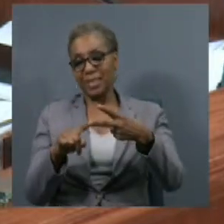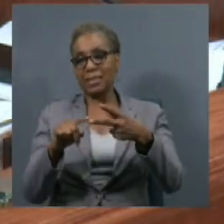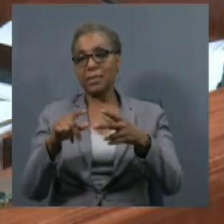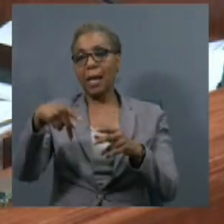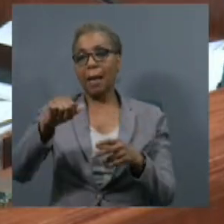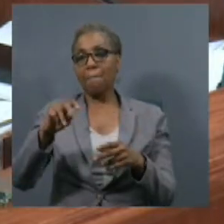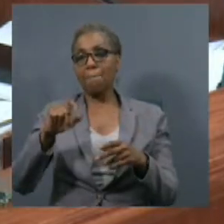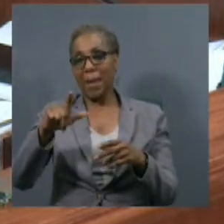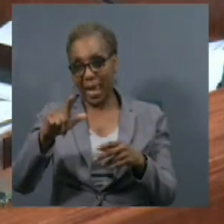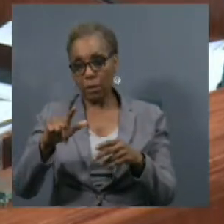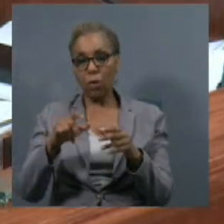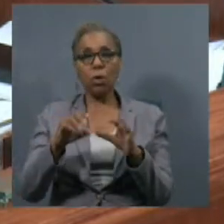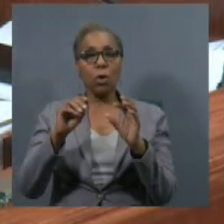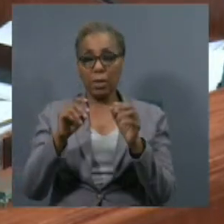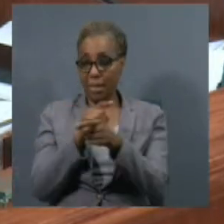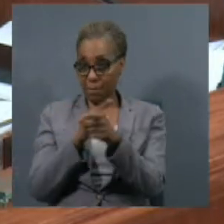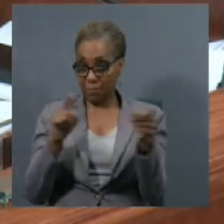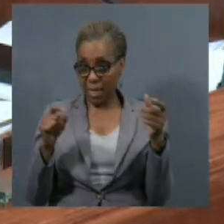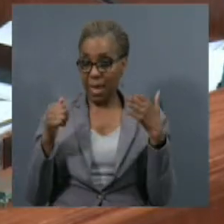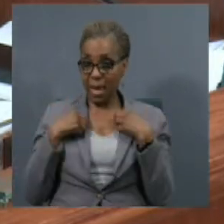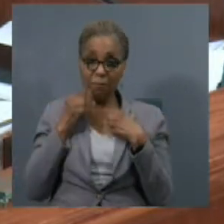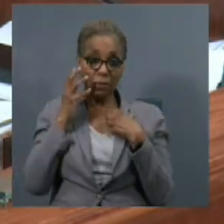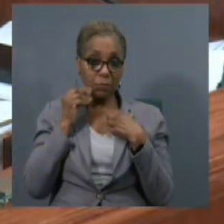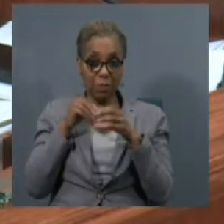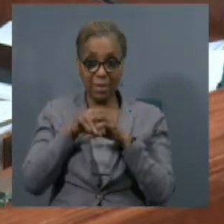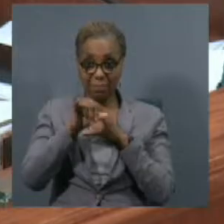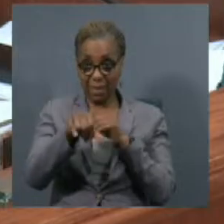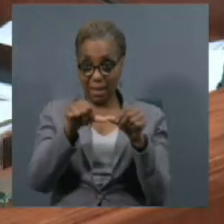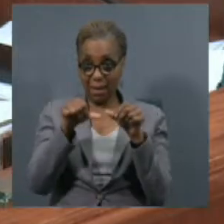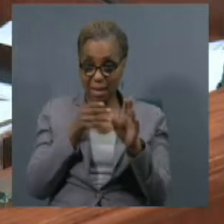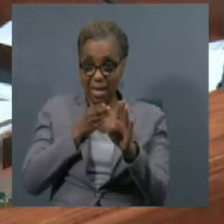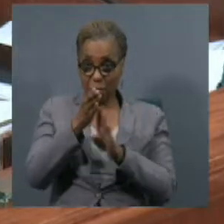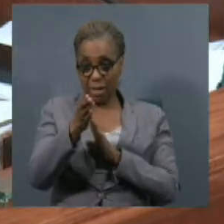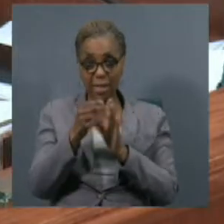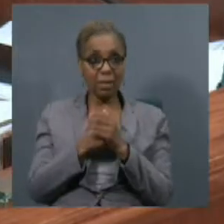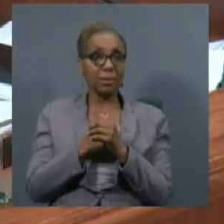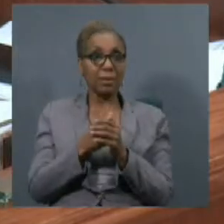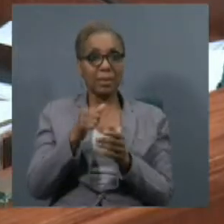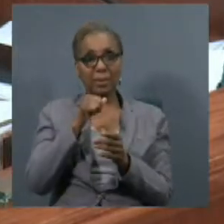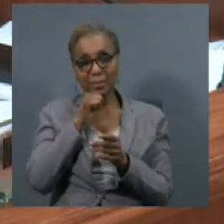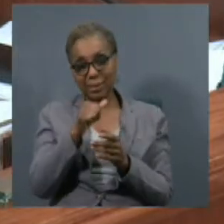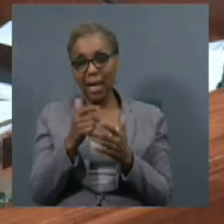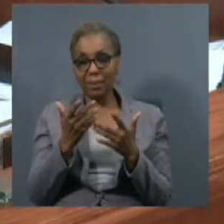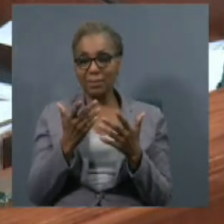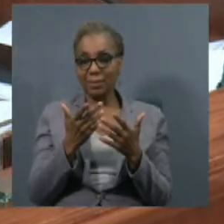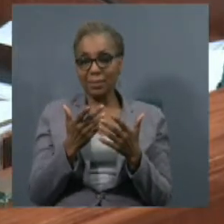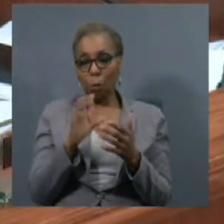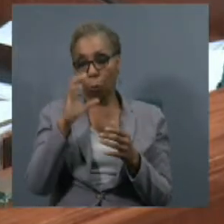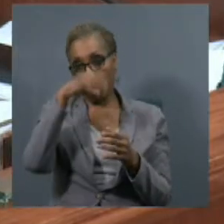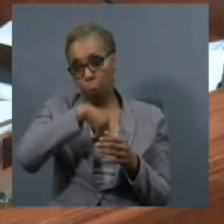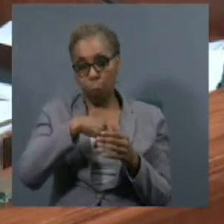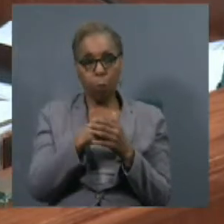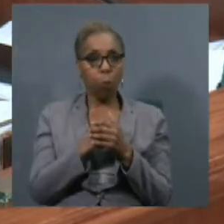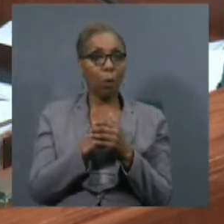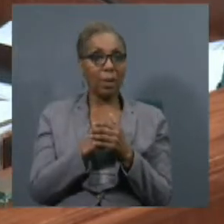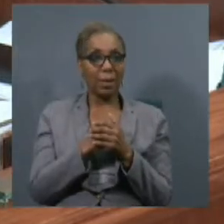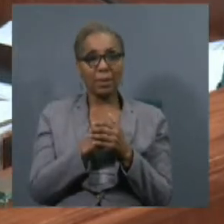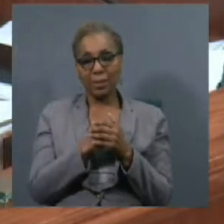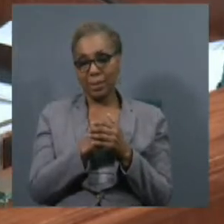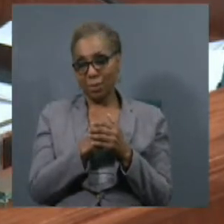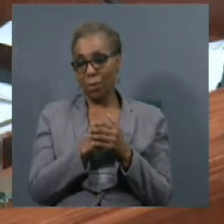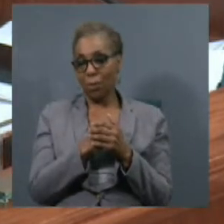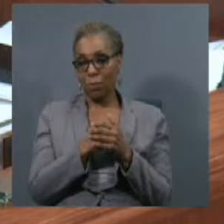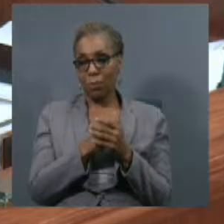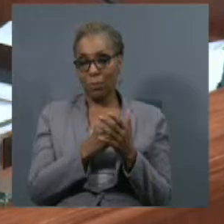this panel who have had experience in this area that is evidently not totally unheard of throughout public